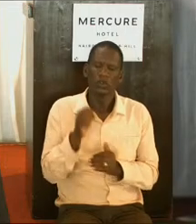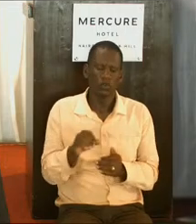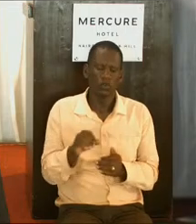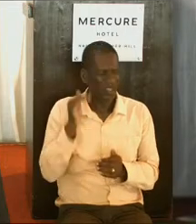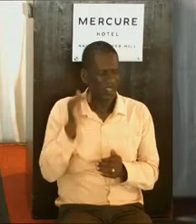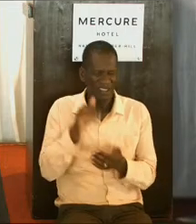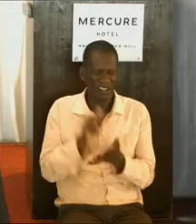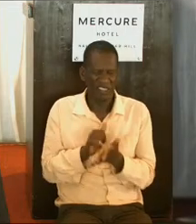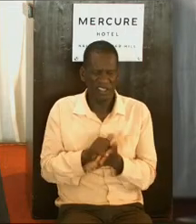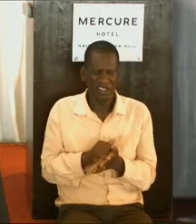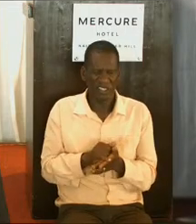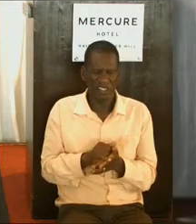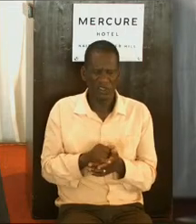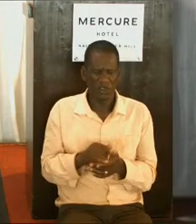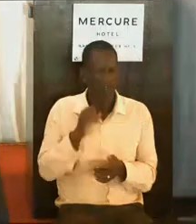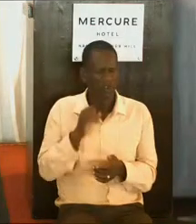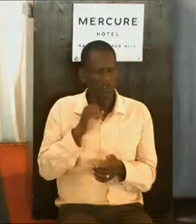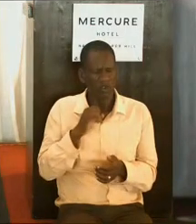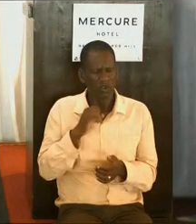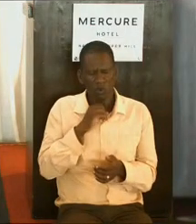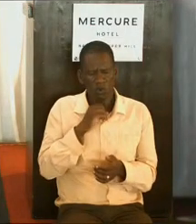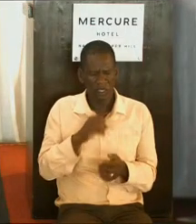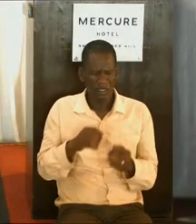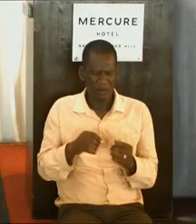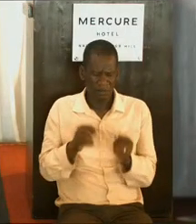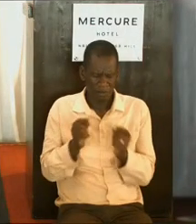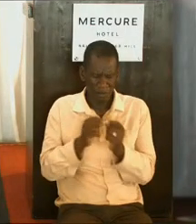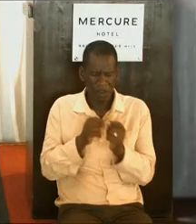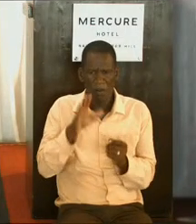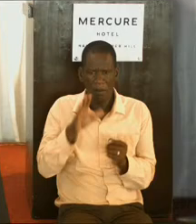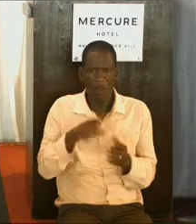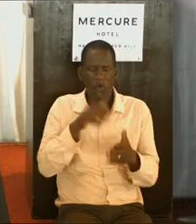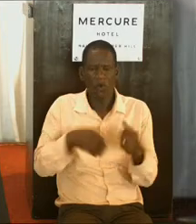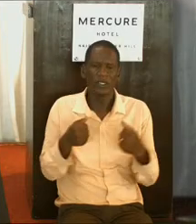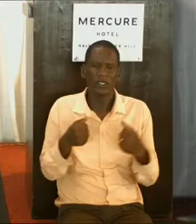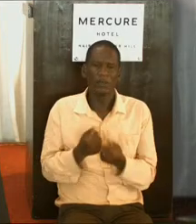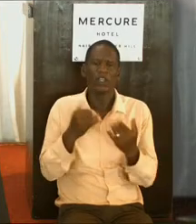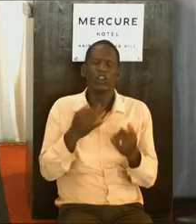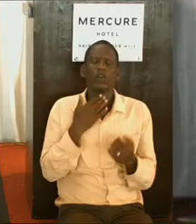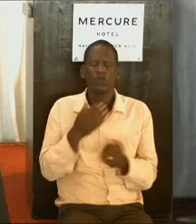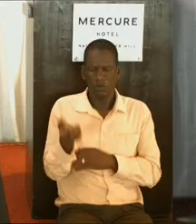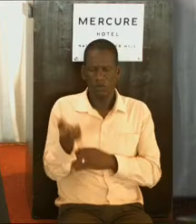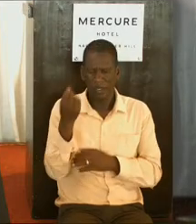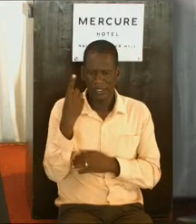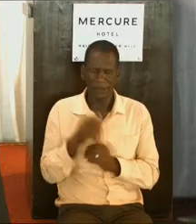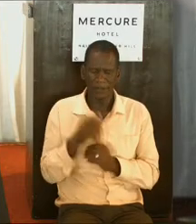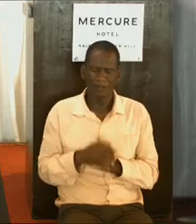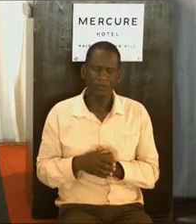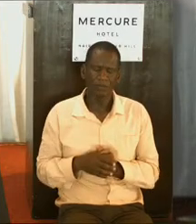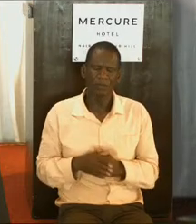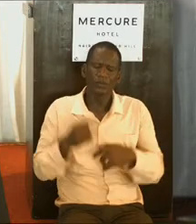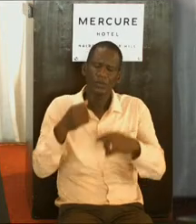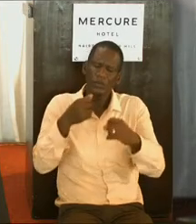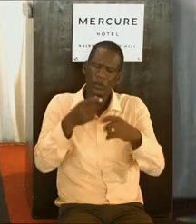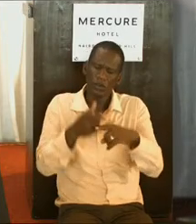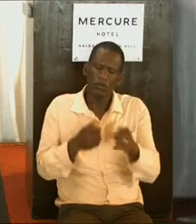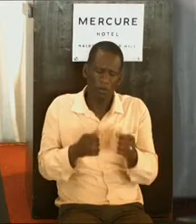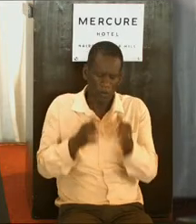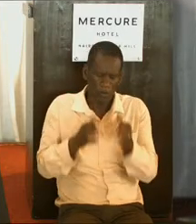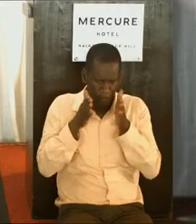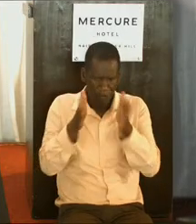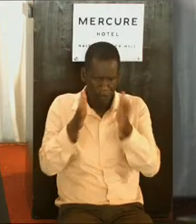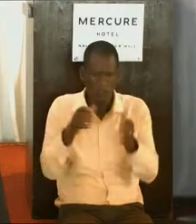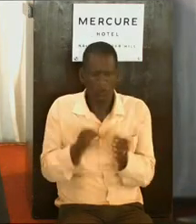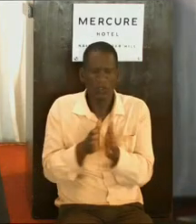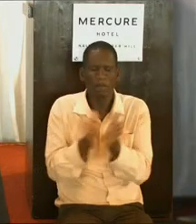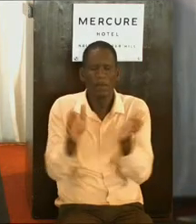hear that deep cry you know from her you know what's happening so we want to understand from the perspective